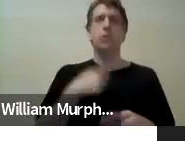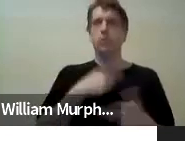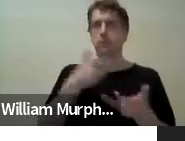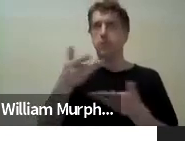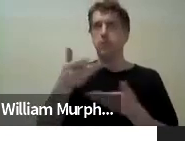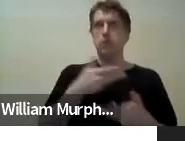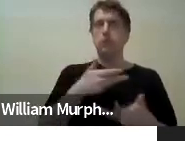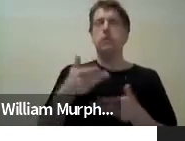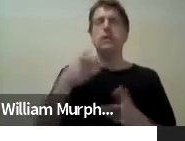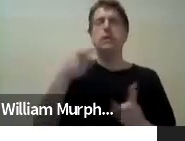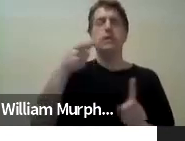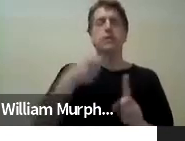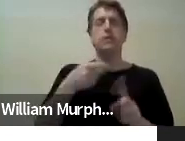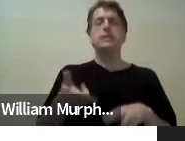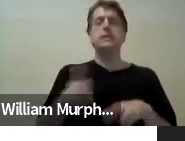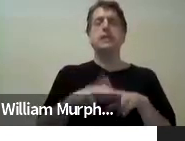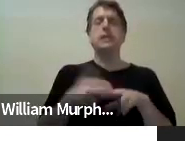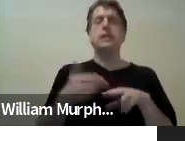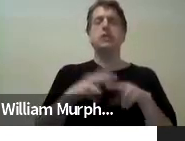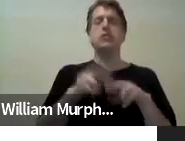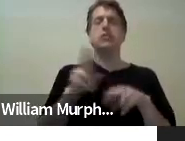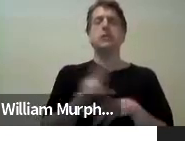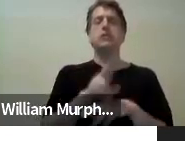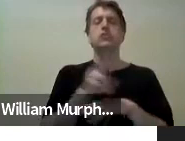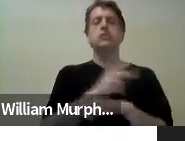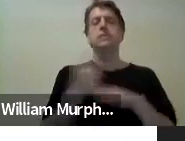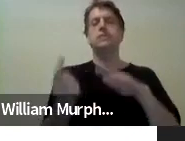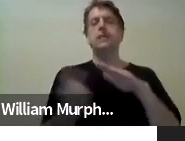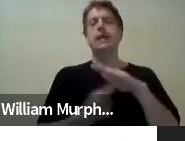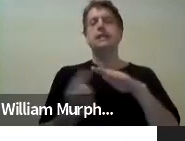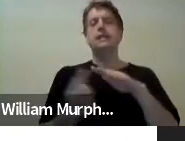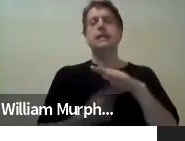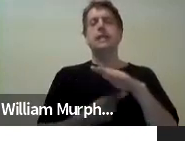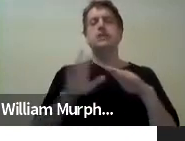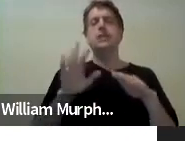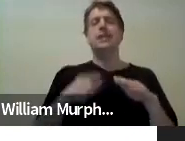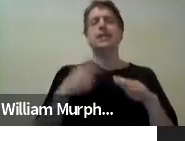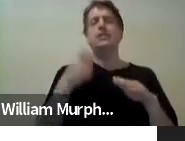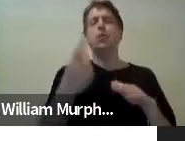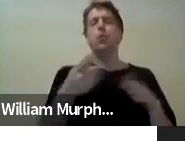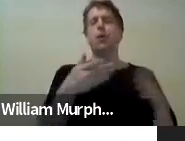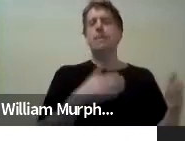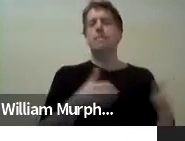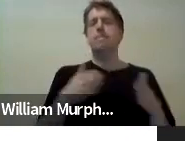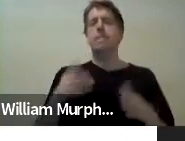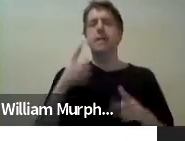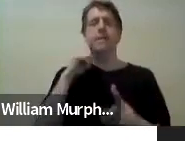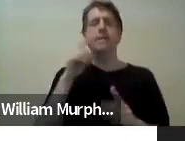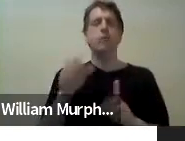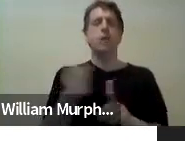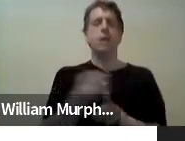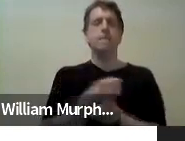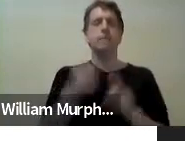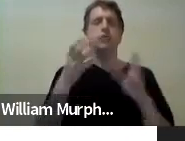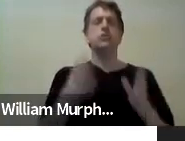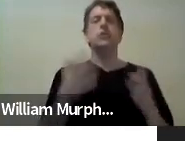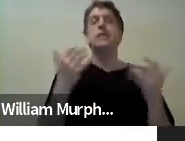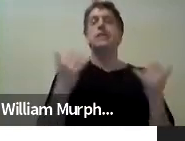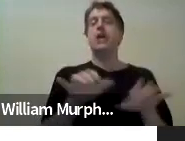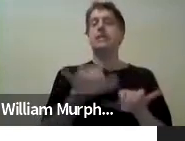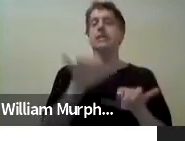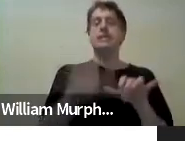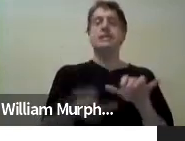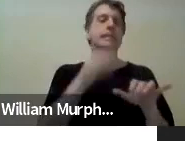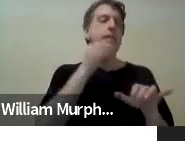there is an increased use of isolation as a tactic for abusers. So now with, you know, stay at home orders or